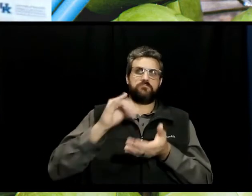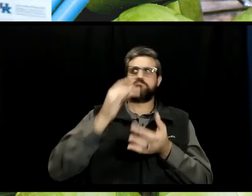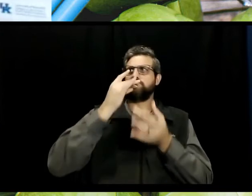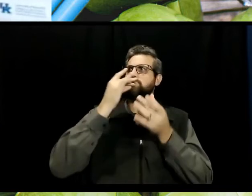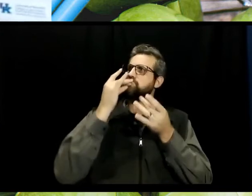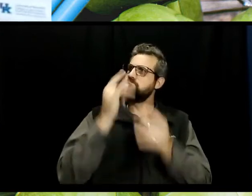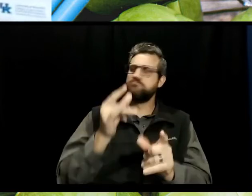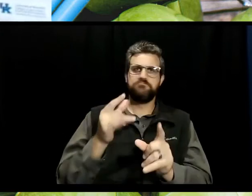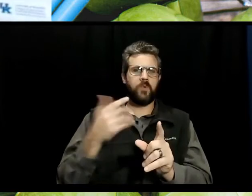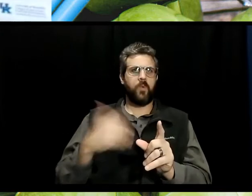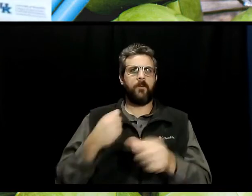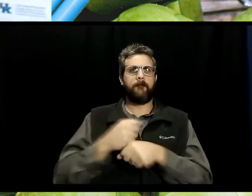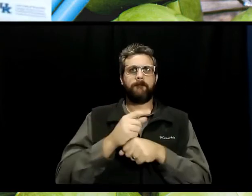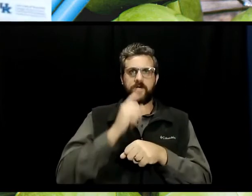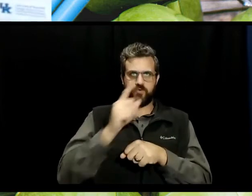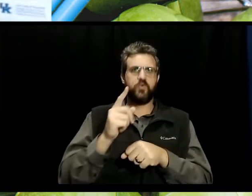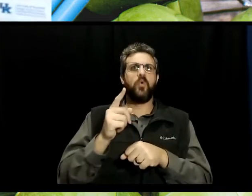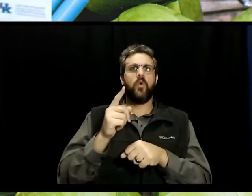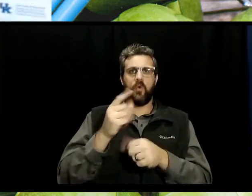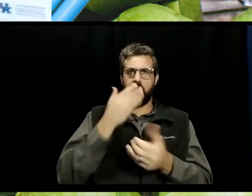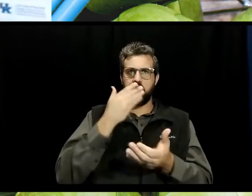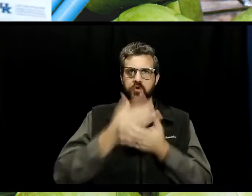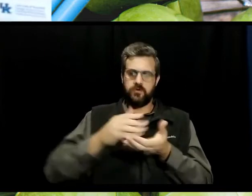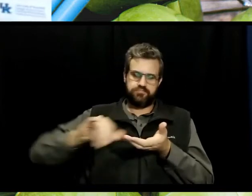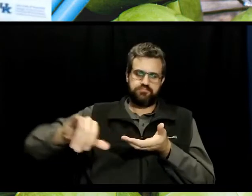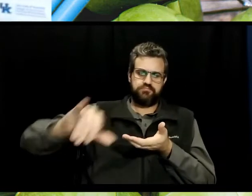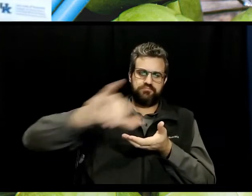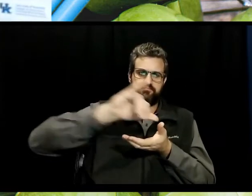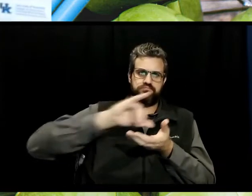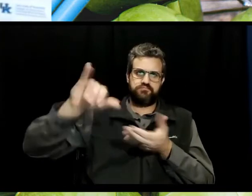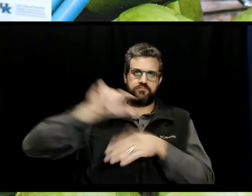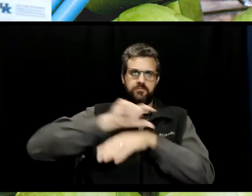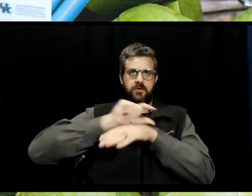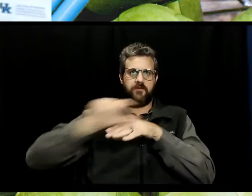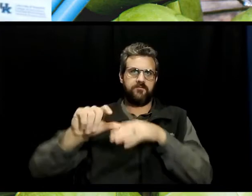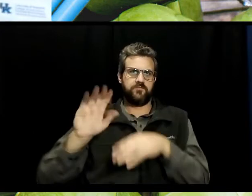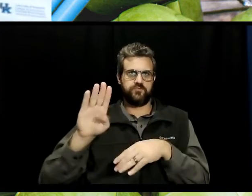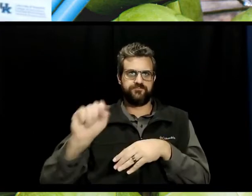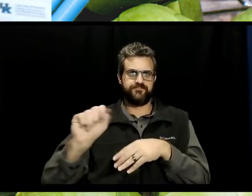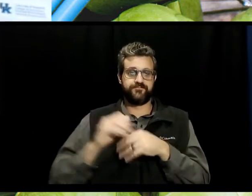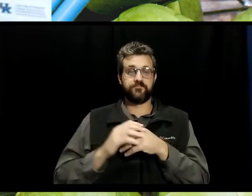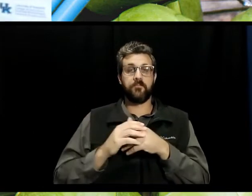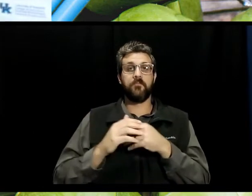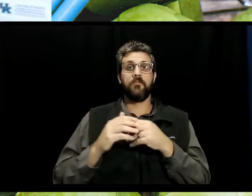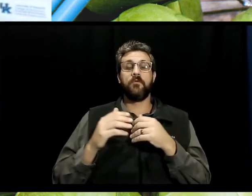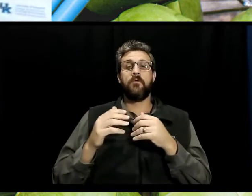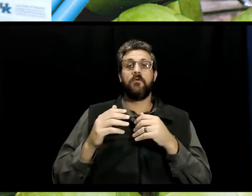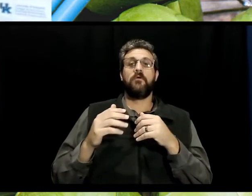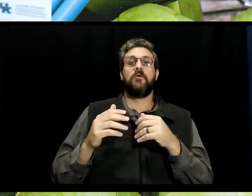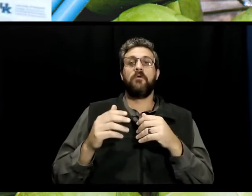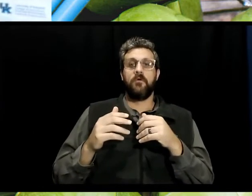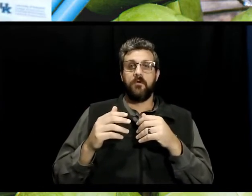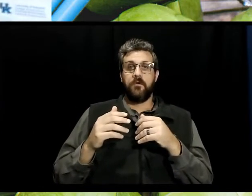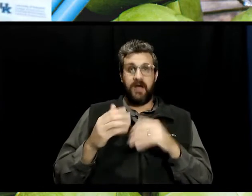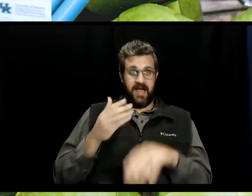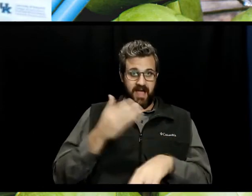make sure that it gets nice and coated over our Brussels sprouts. Now, once you